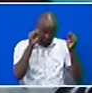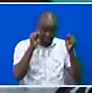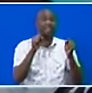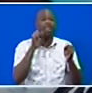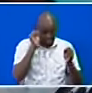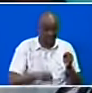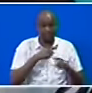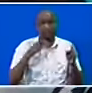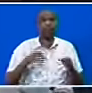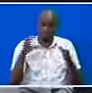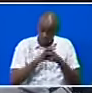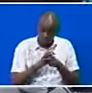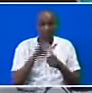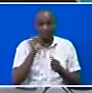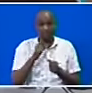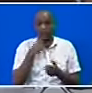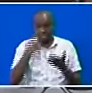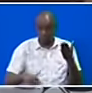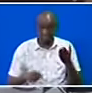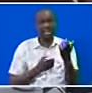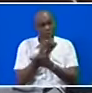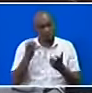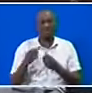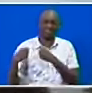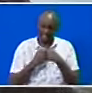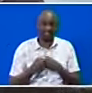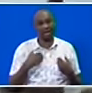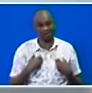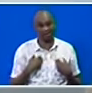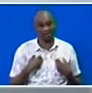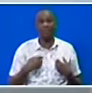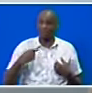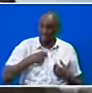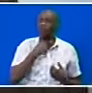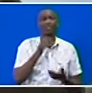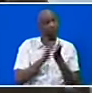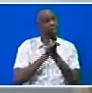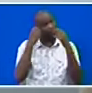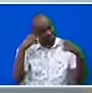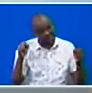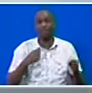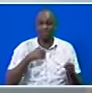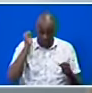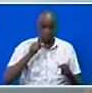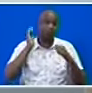join forces to save Kenyans from what they called economic hardships. Mimi nilikuwa nataka kuwa rais na bado nina hiyo nia.